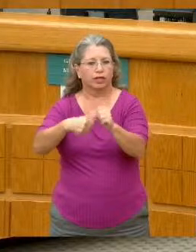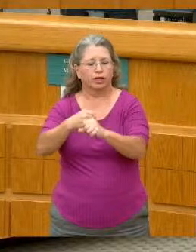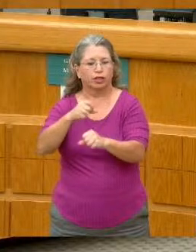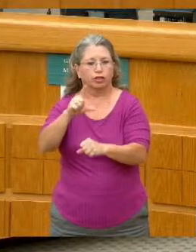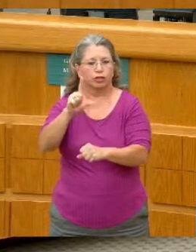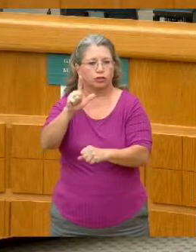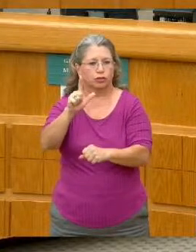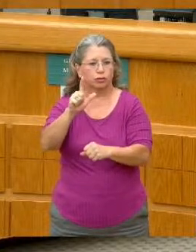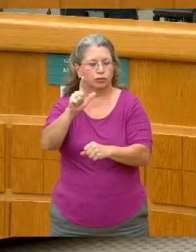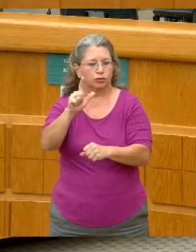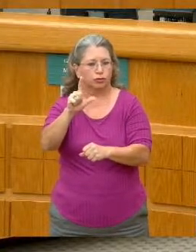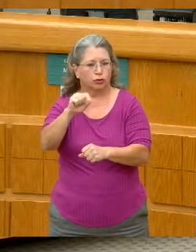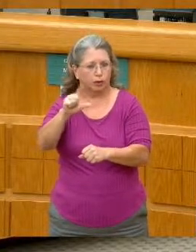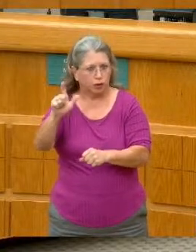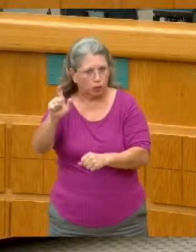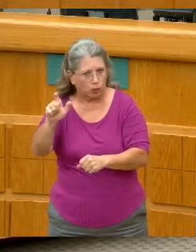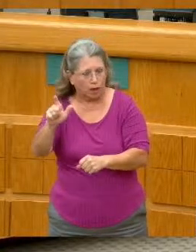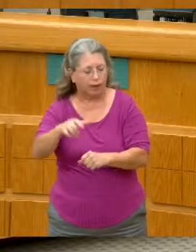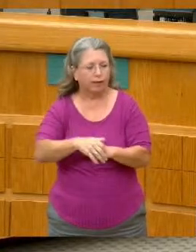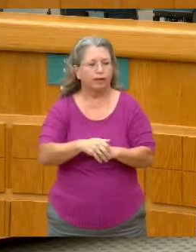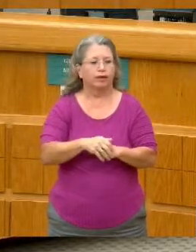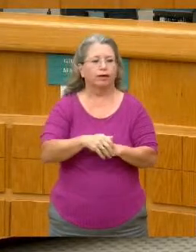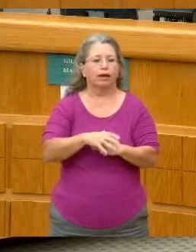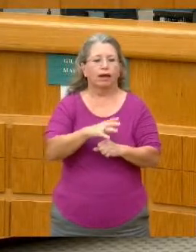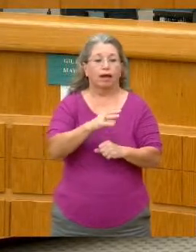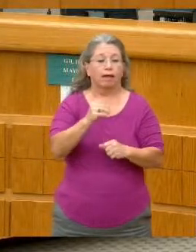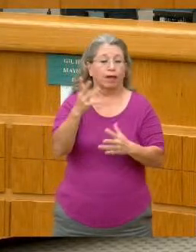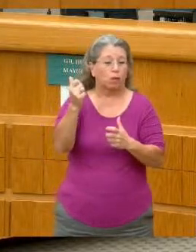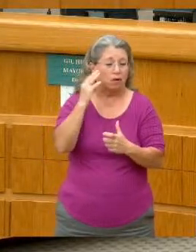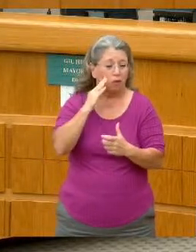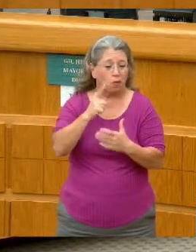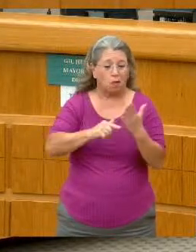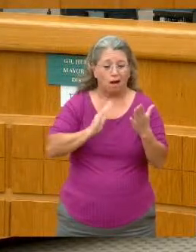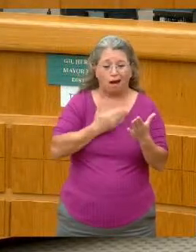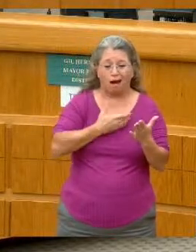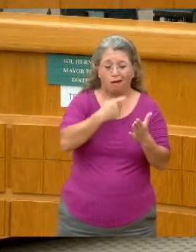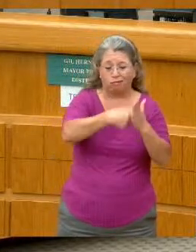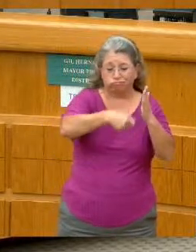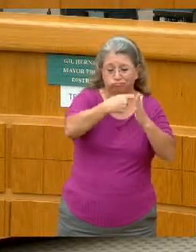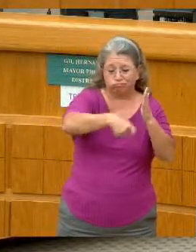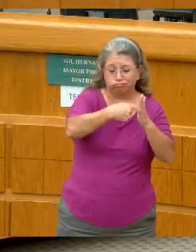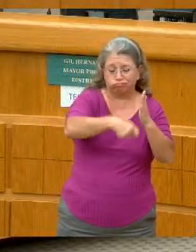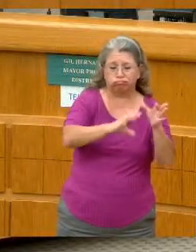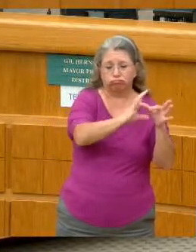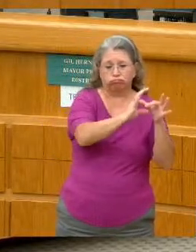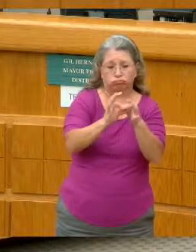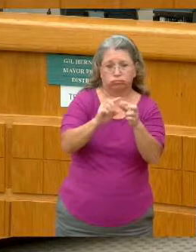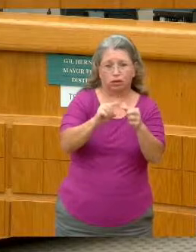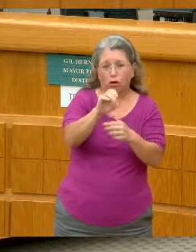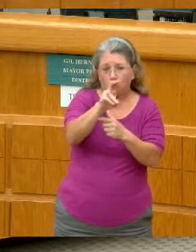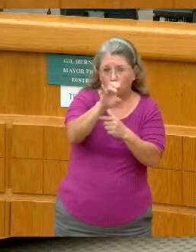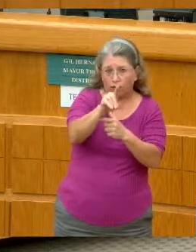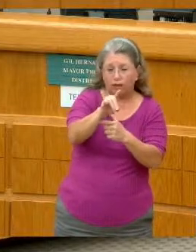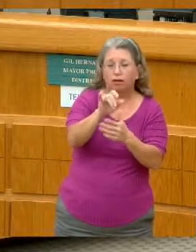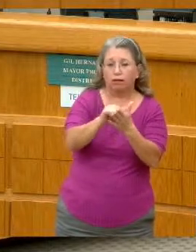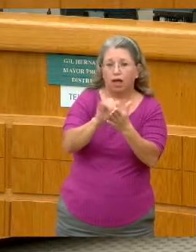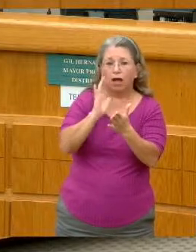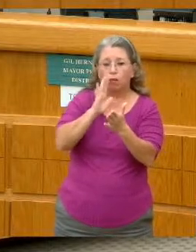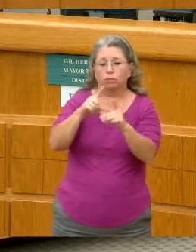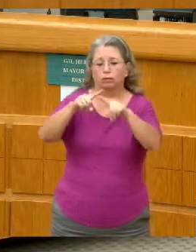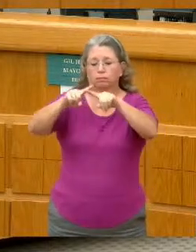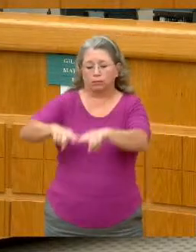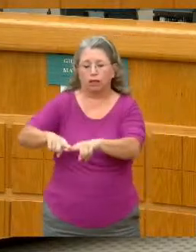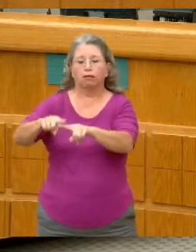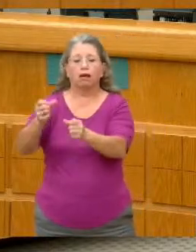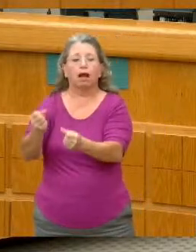COVID are. And so that is going to have a big bearing on the allocation that we get. And so we want to be able to